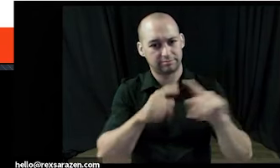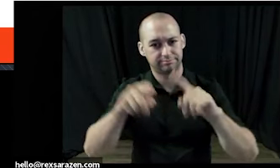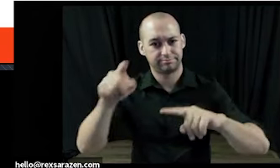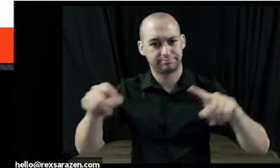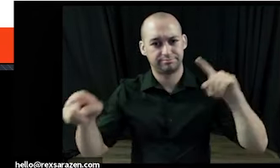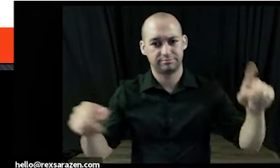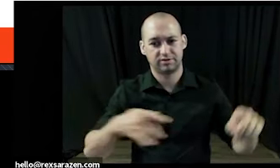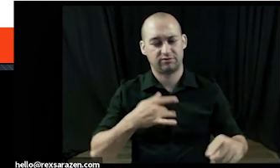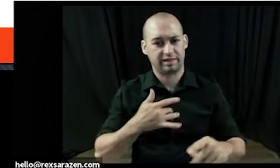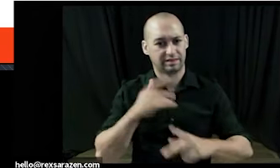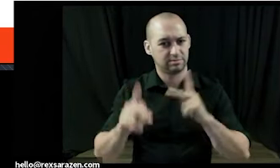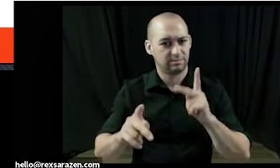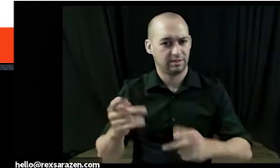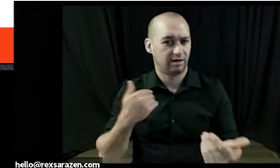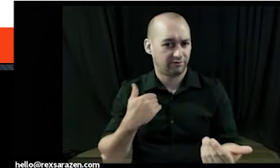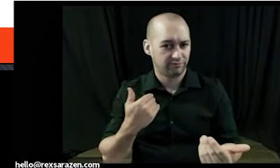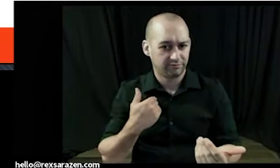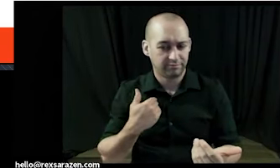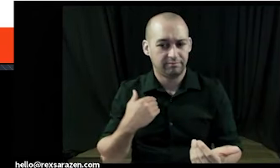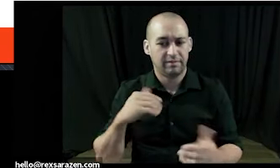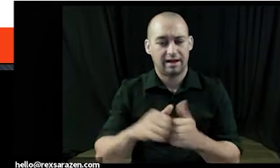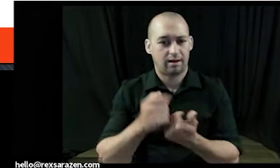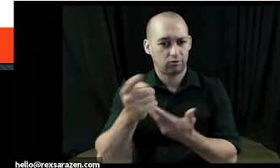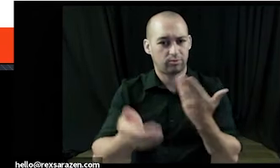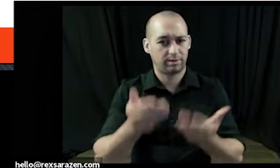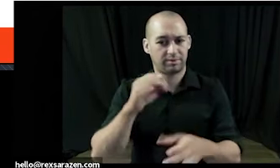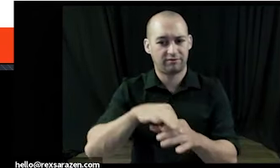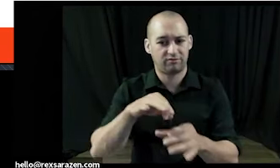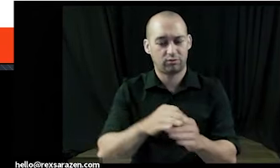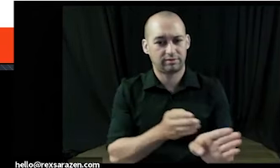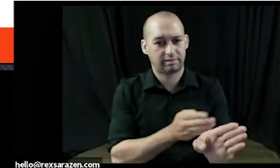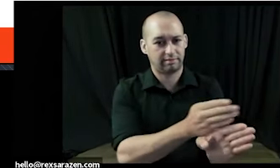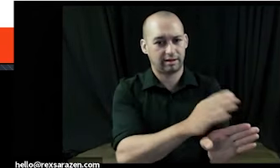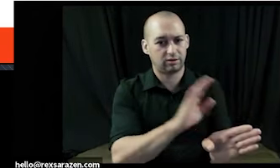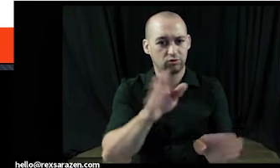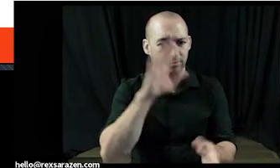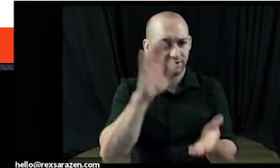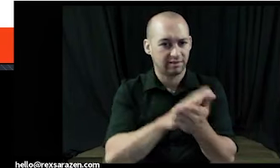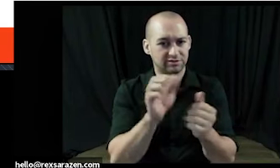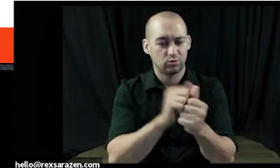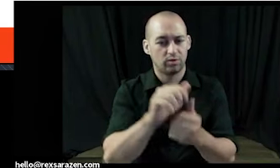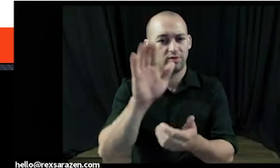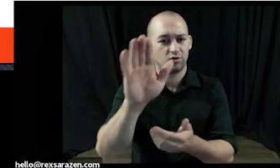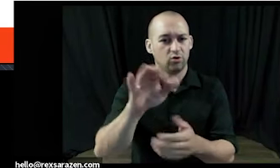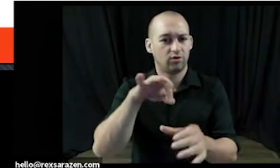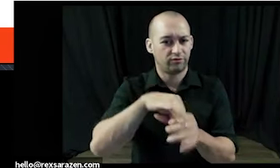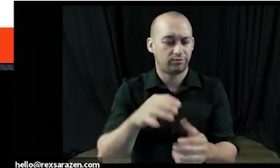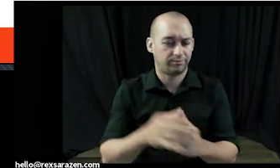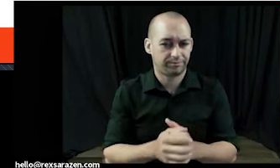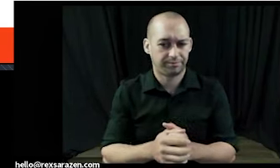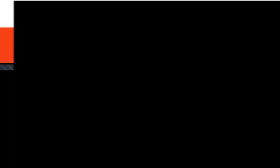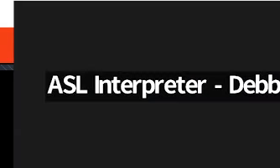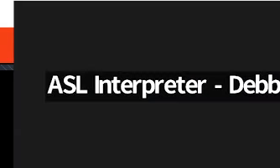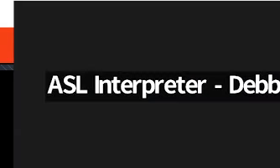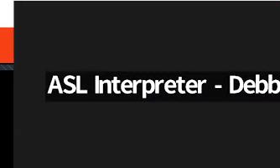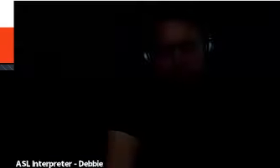of feelings people may feel, and then how you may be able to vote to align your beliefs with your ballot, right? And then moving forward,